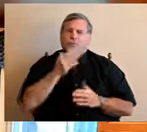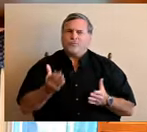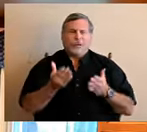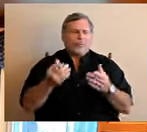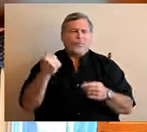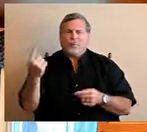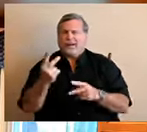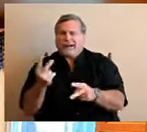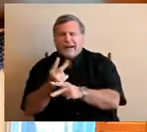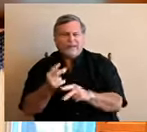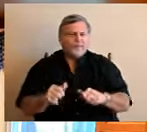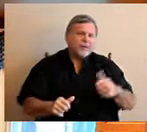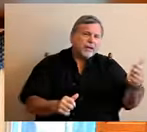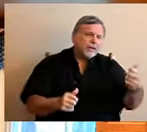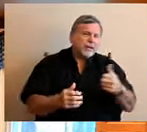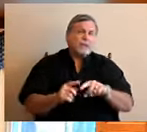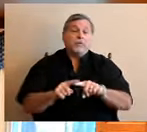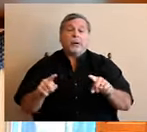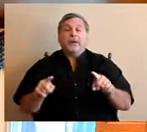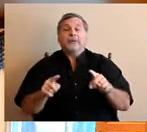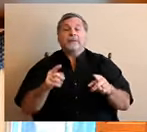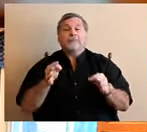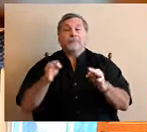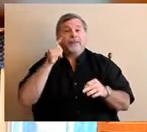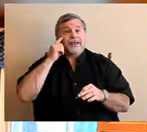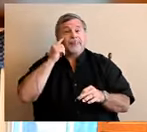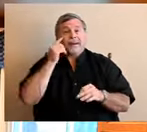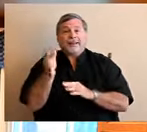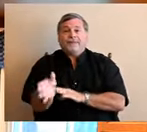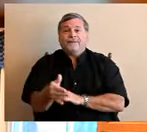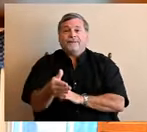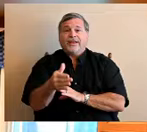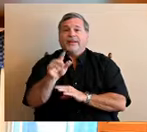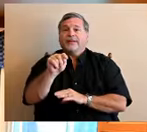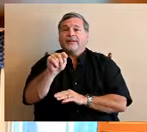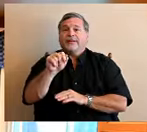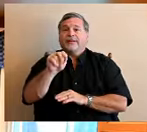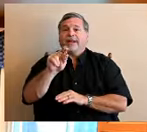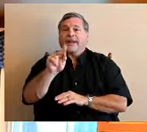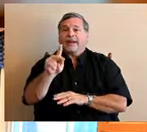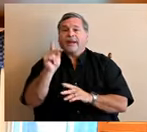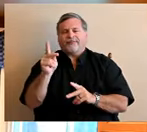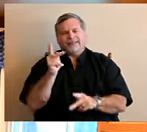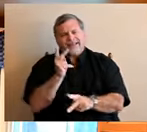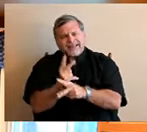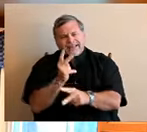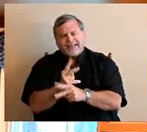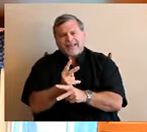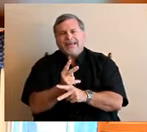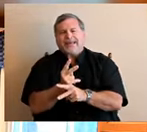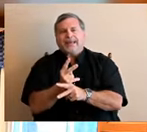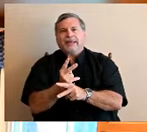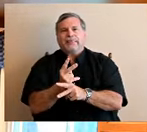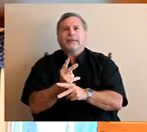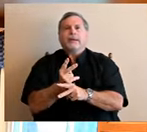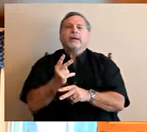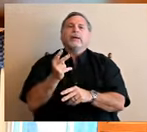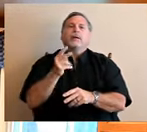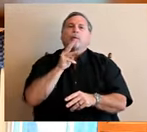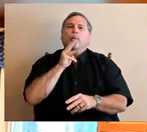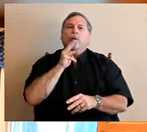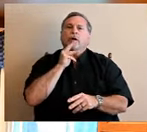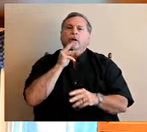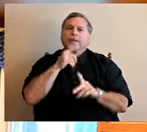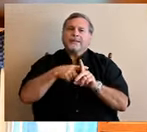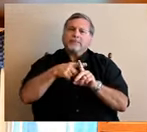recommending one over another, but a sous vide, if you think about a fish tank, you have to heat the water, so you put a heater in it and it keeps the